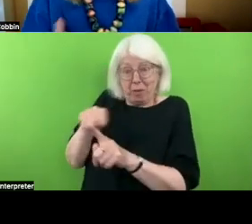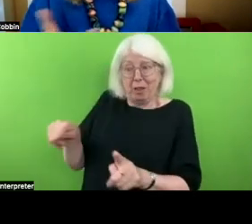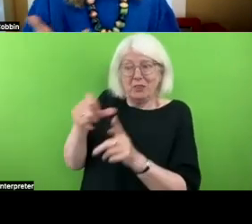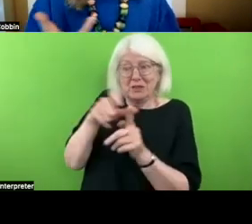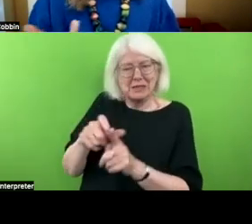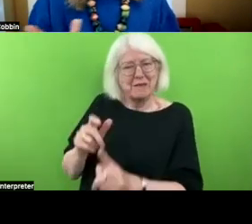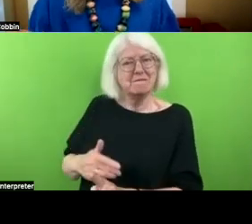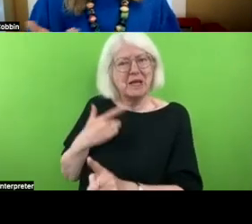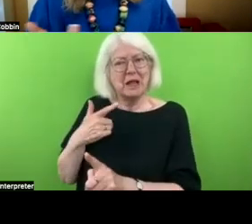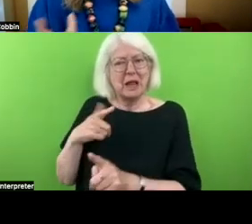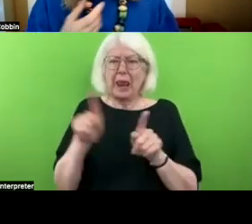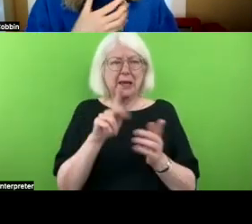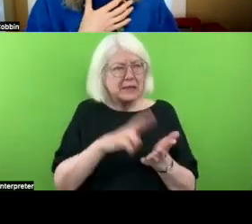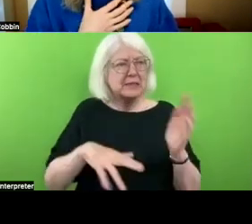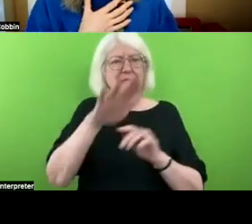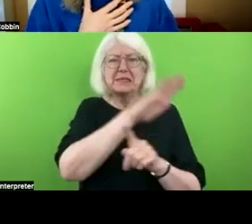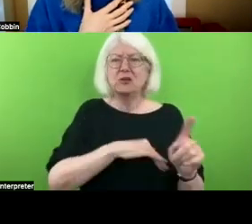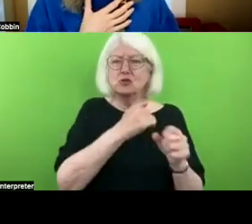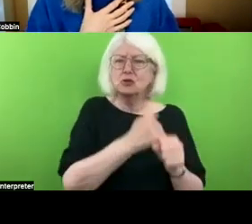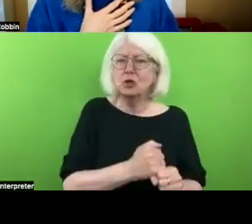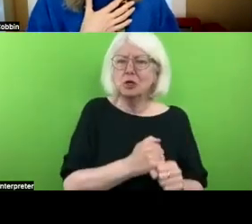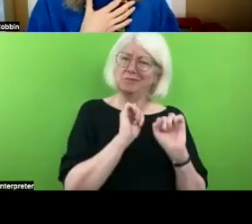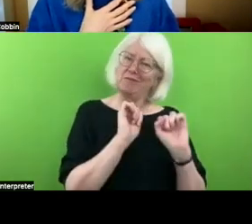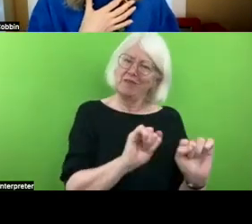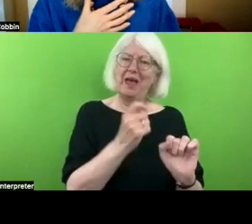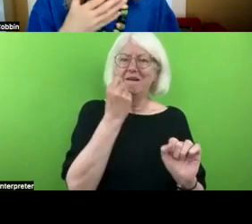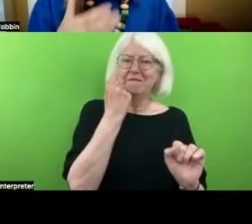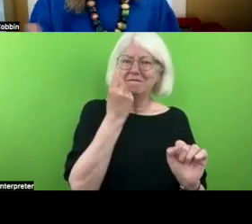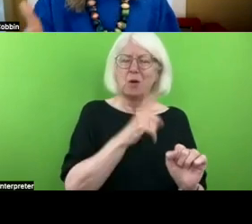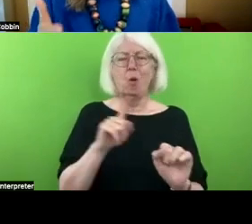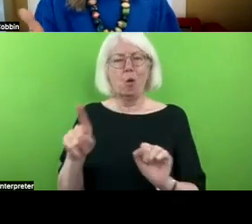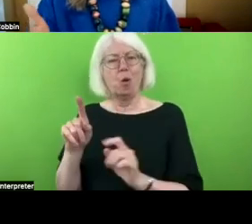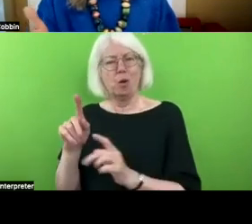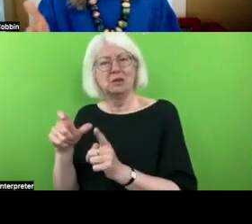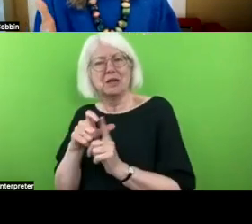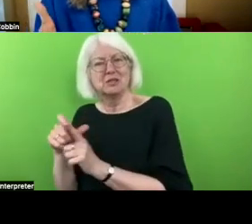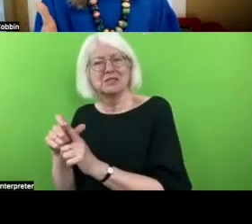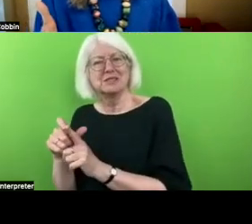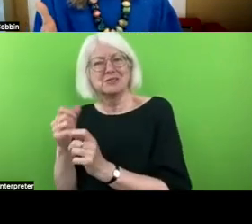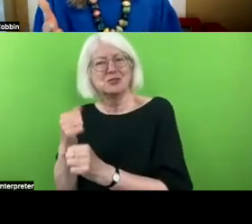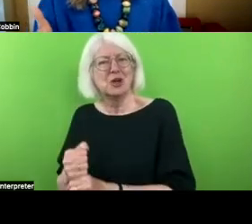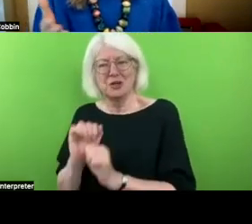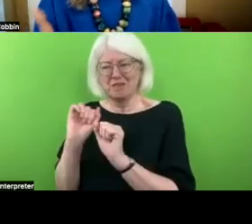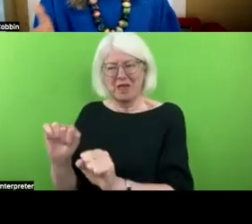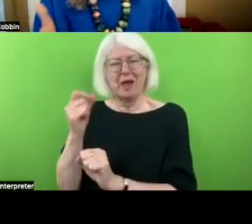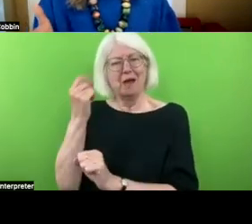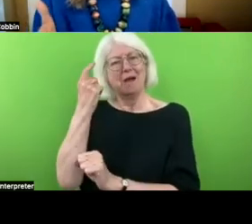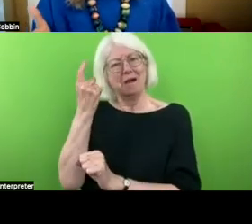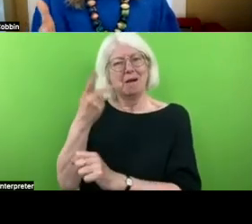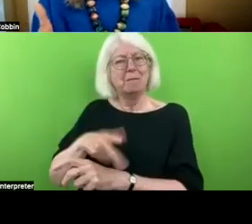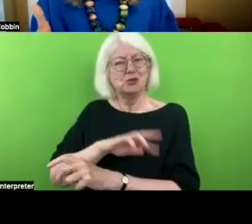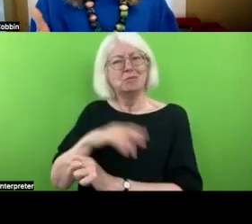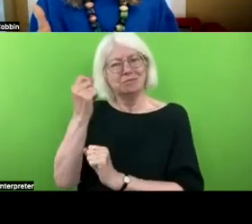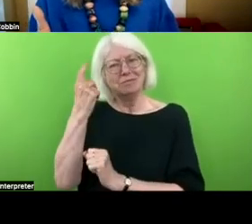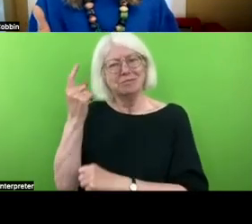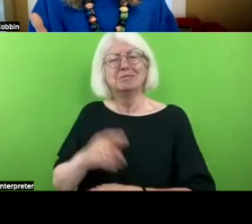I've chatted with suffragan and area bishops when given the opportunity. And interesting to hear that actually their experience in the diocese